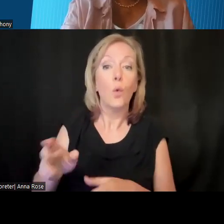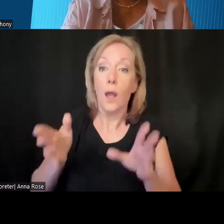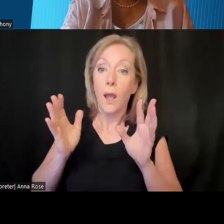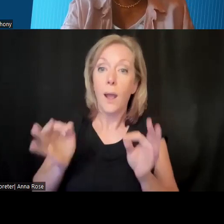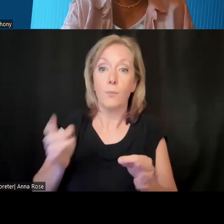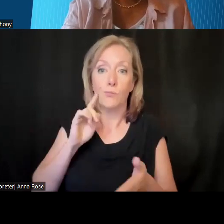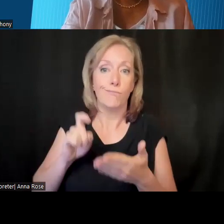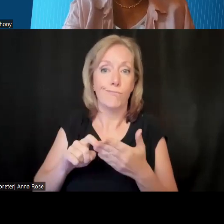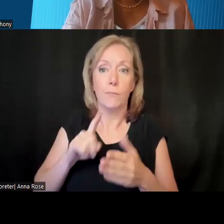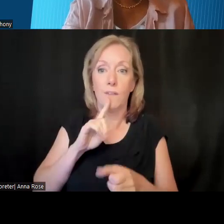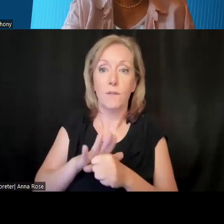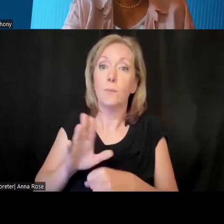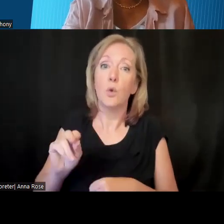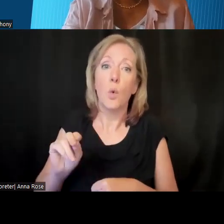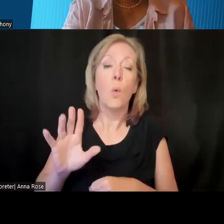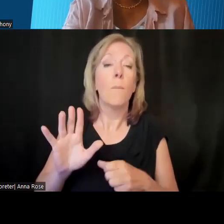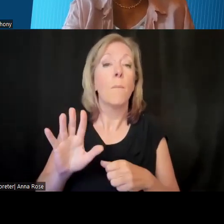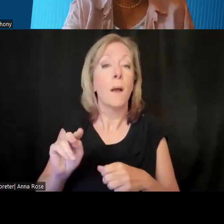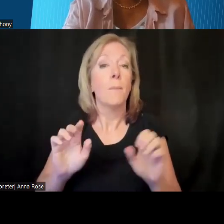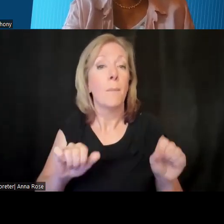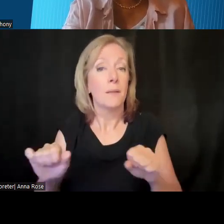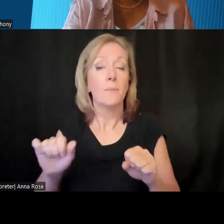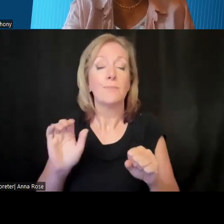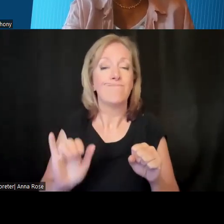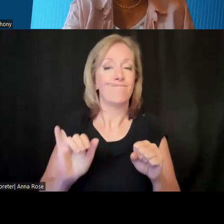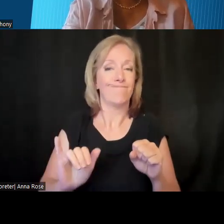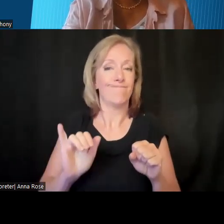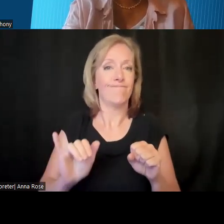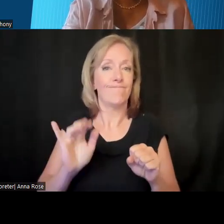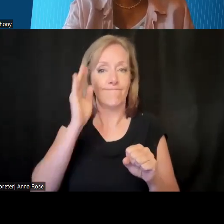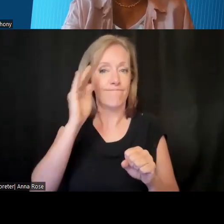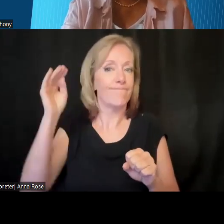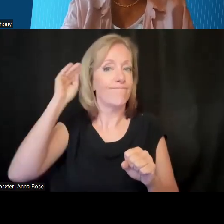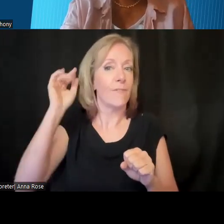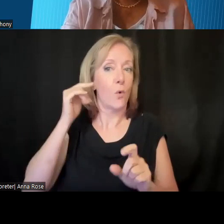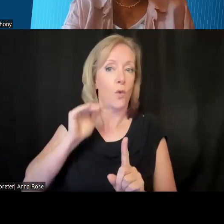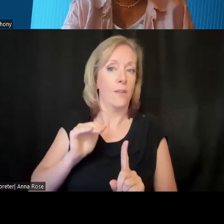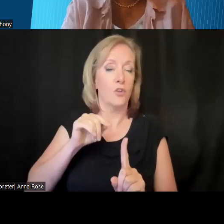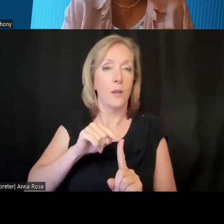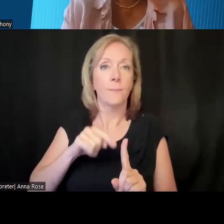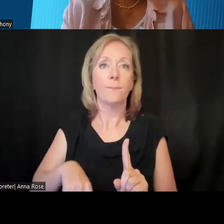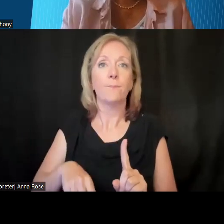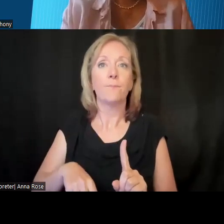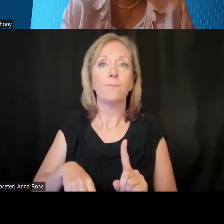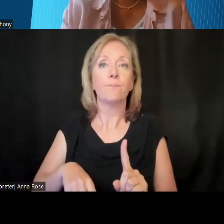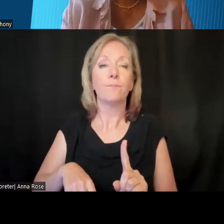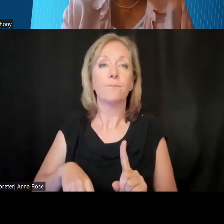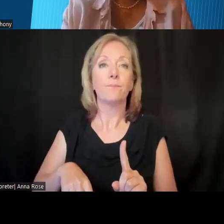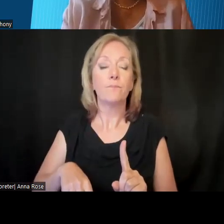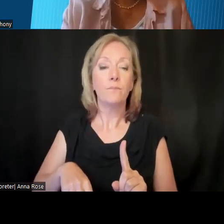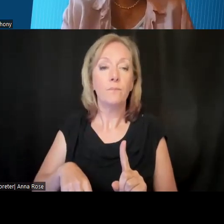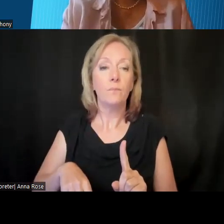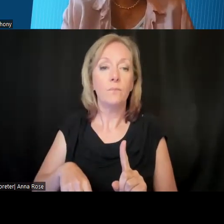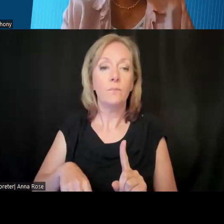absolute, but it gives us a clue that maybe this is something that we could think of for a child. The first one might be more tied to